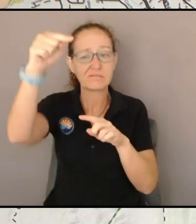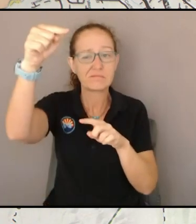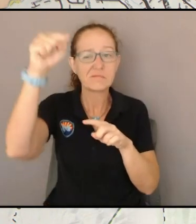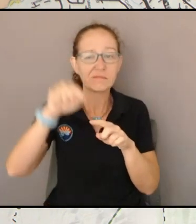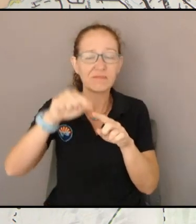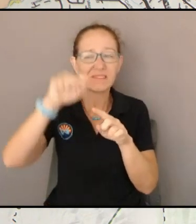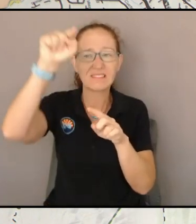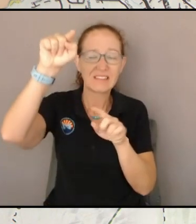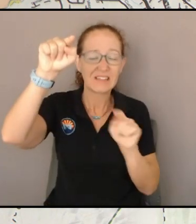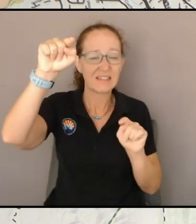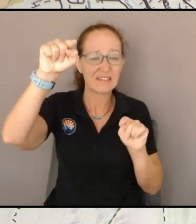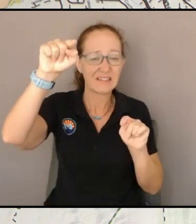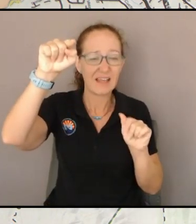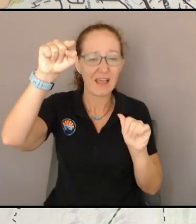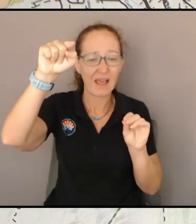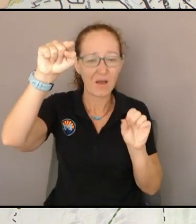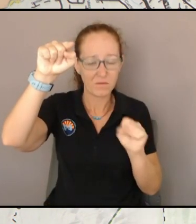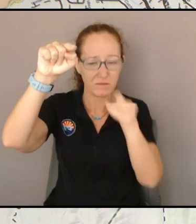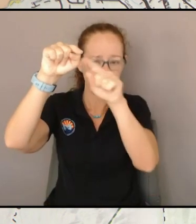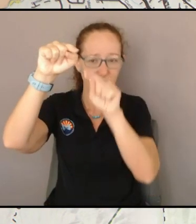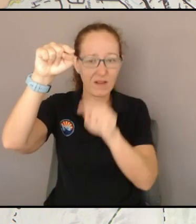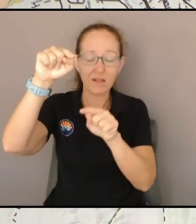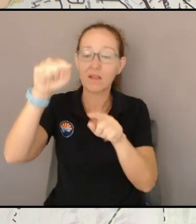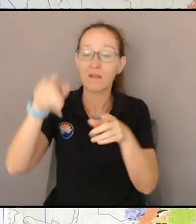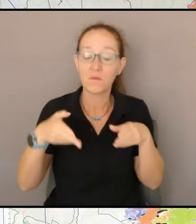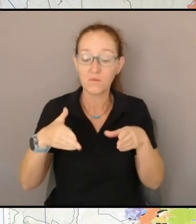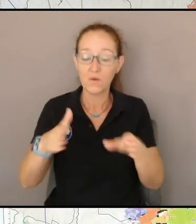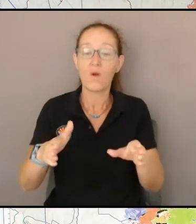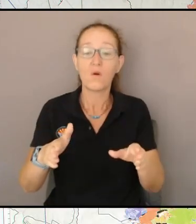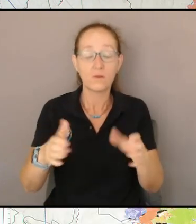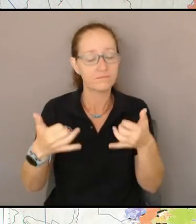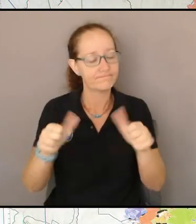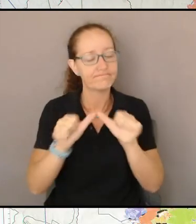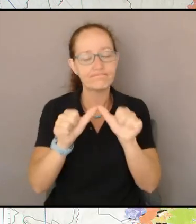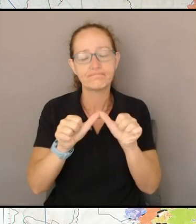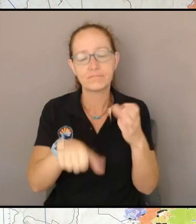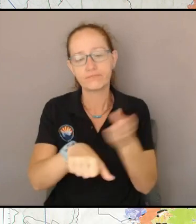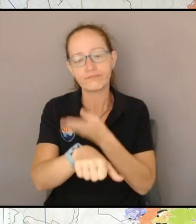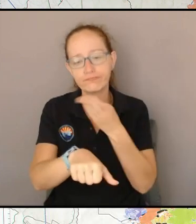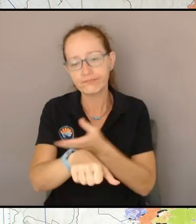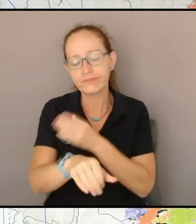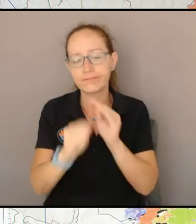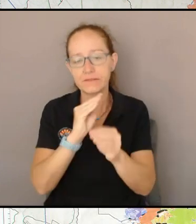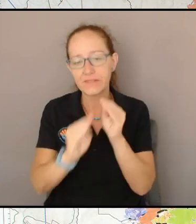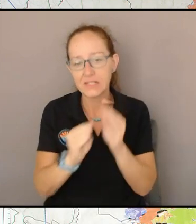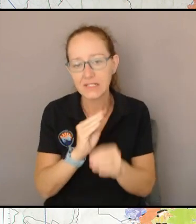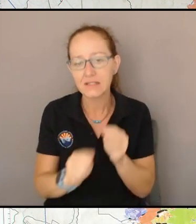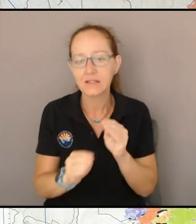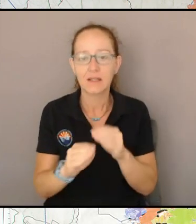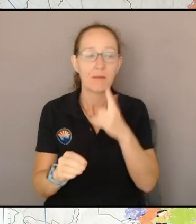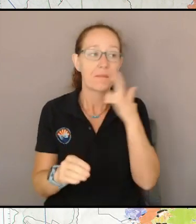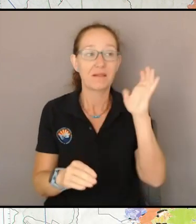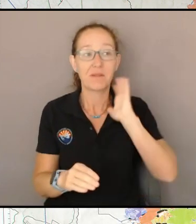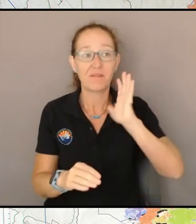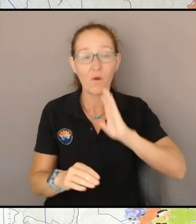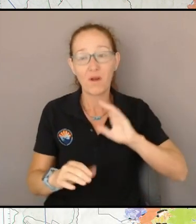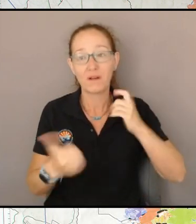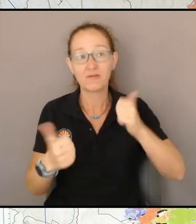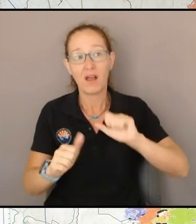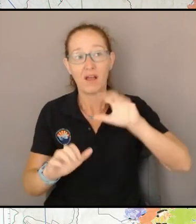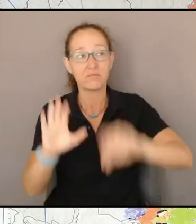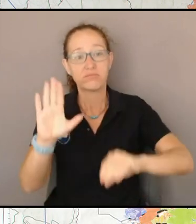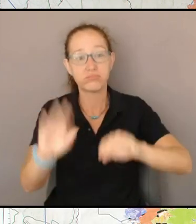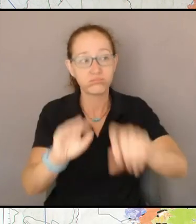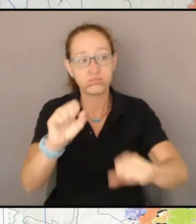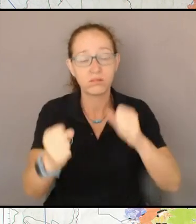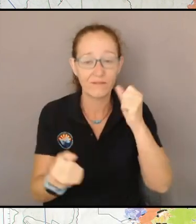that's pretty much from some of the suppression activities and access that they had for suppression resources moving in that area, just fixing some of